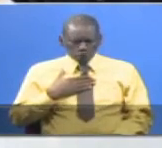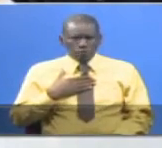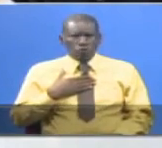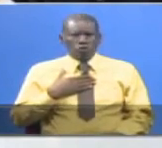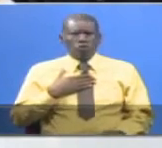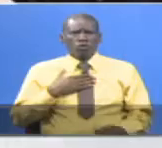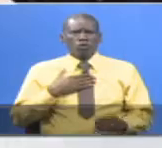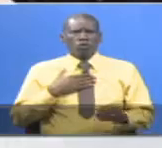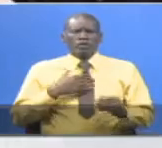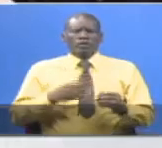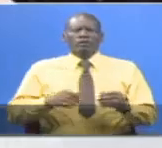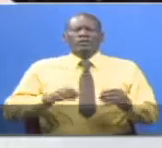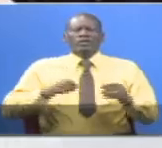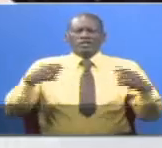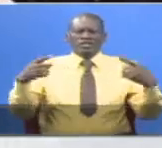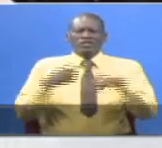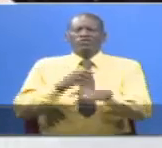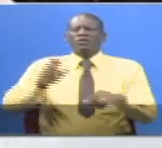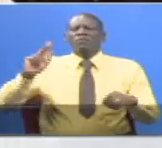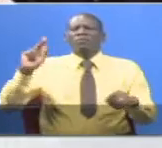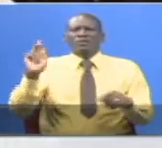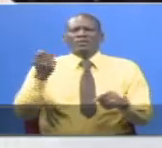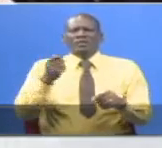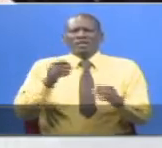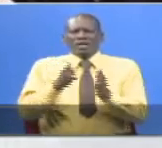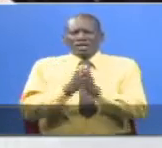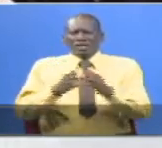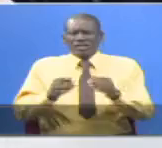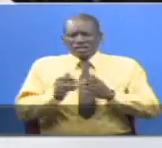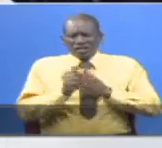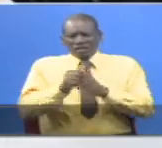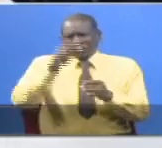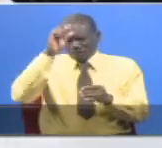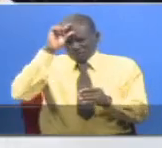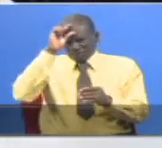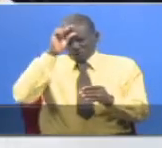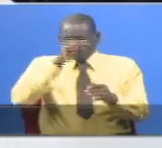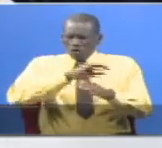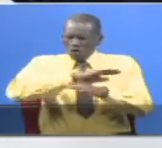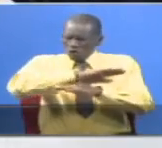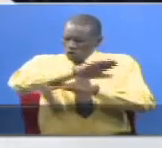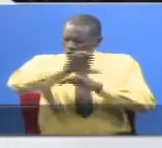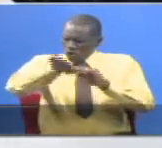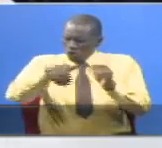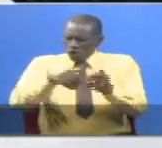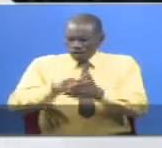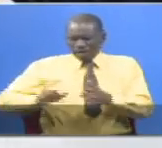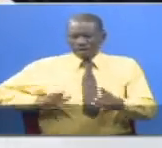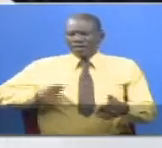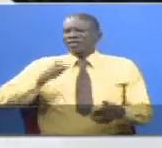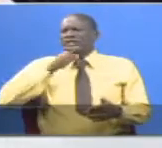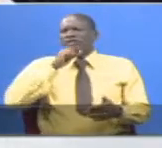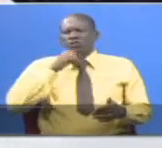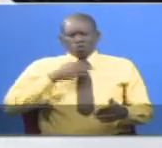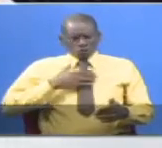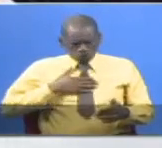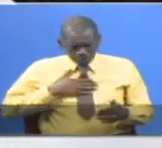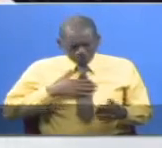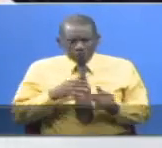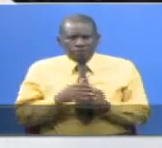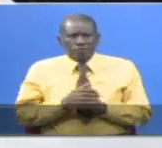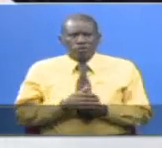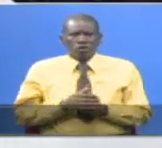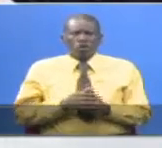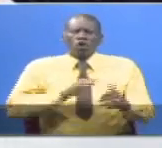heads of state and government, very distinguished ladies and gentlemen,